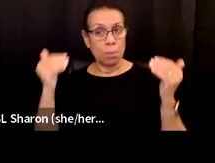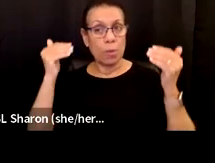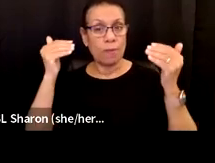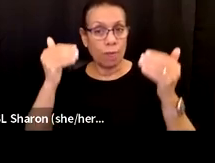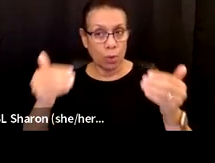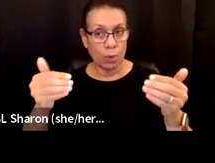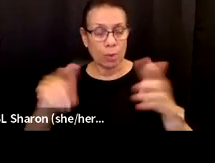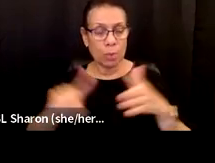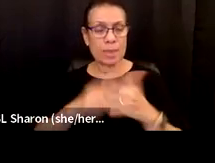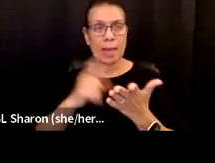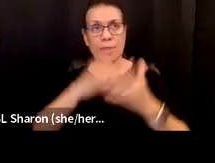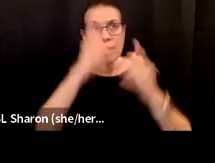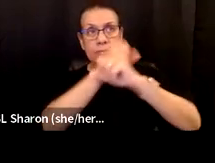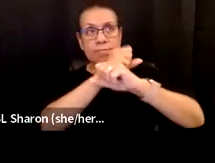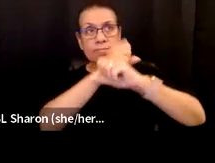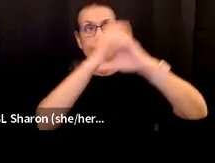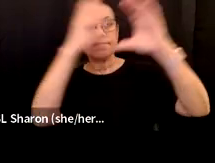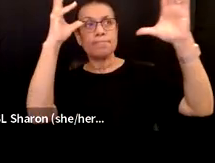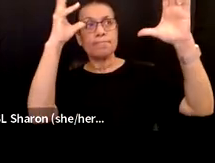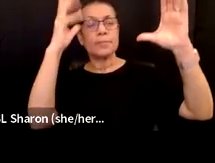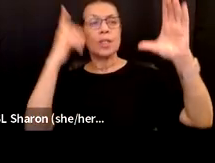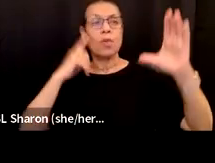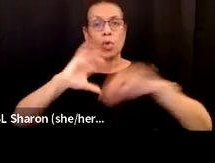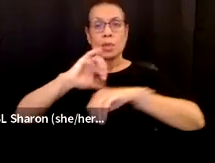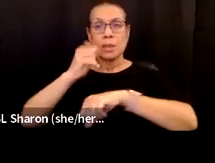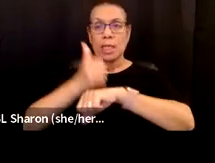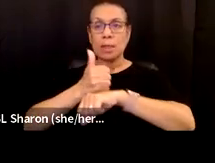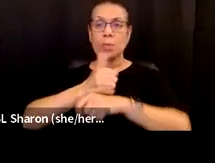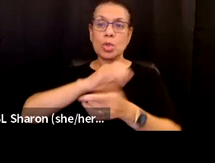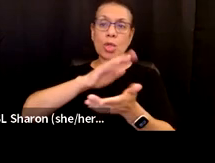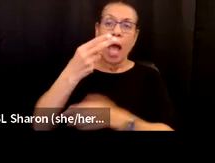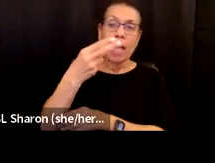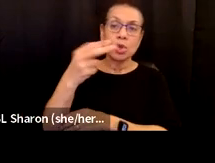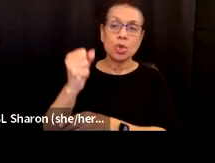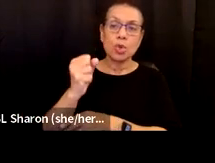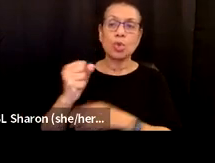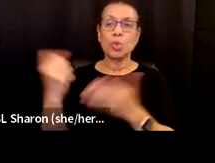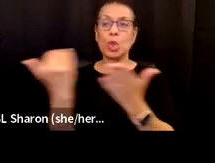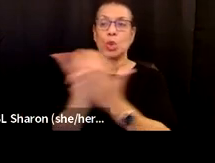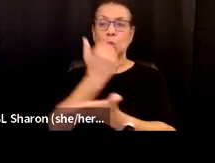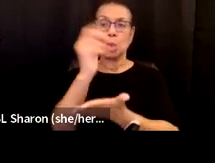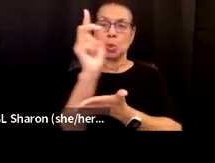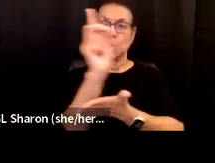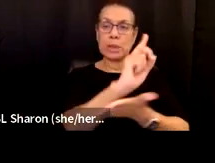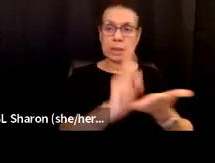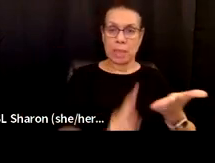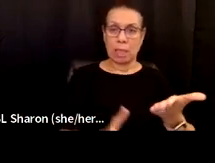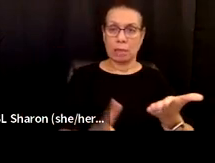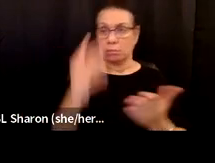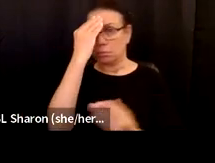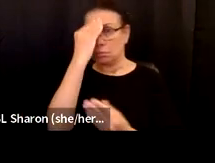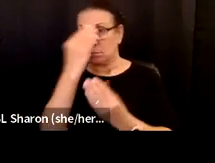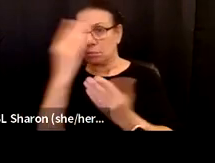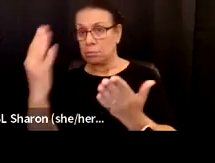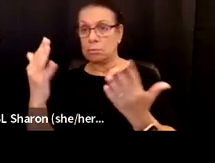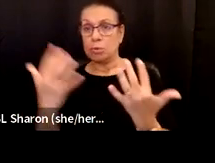this academic vision but setting the conditions for high school redesign we just want to make clear to the community and to the school